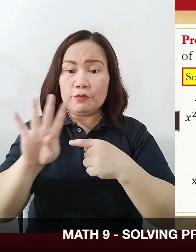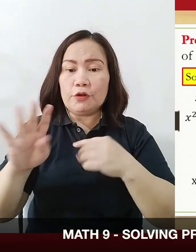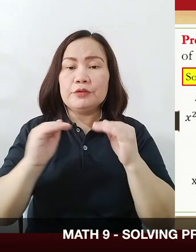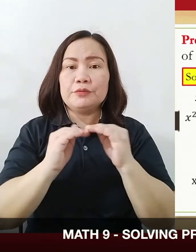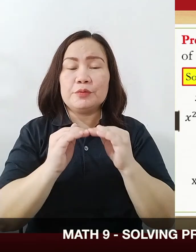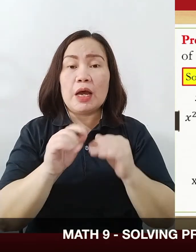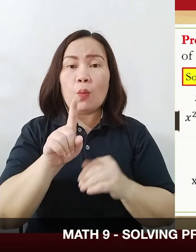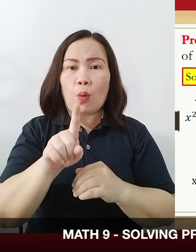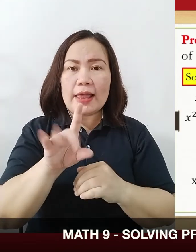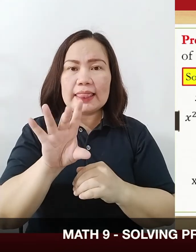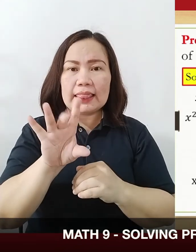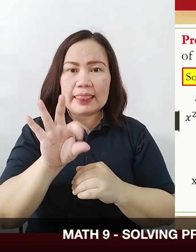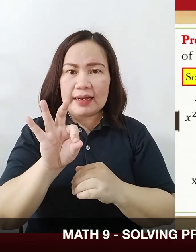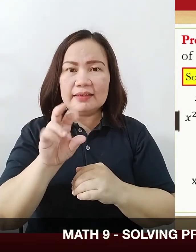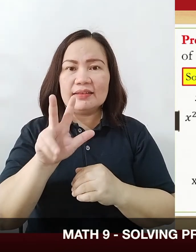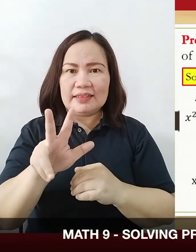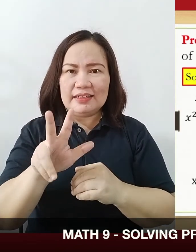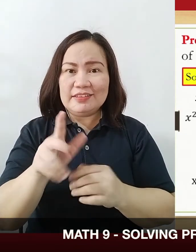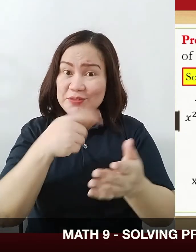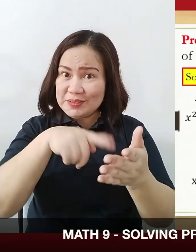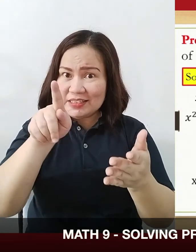193.